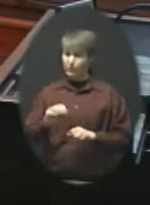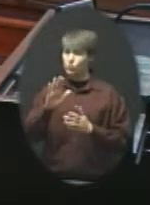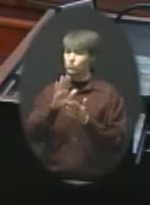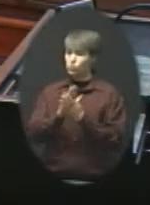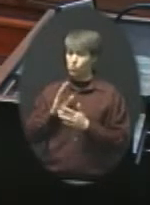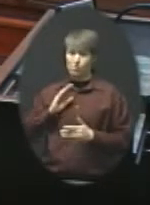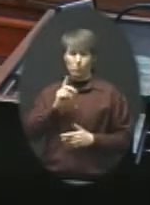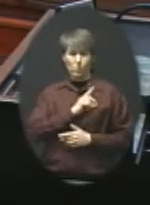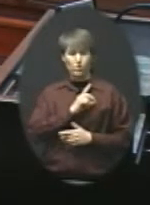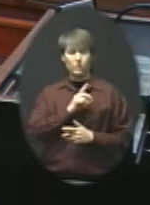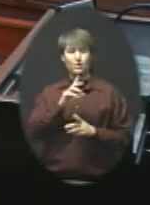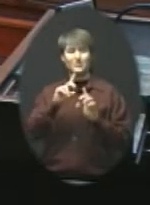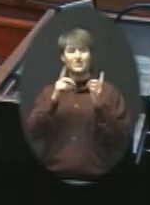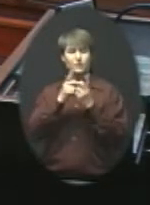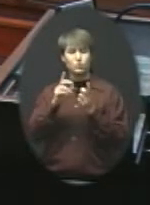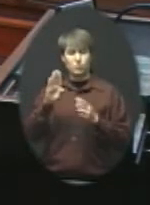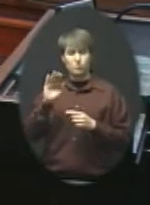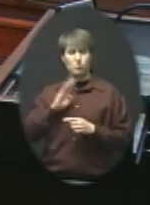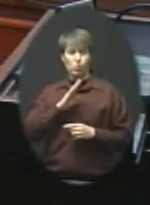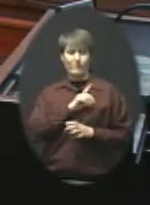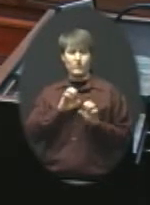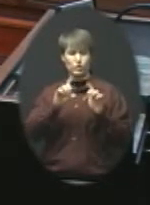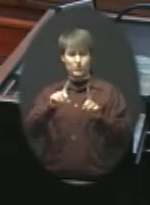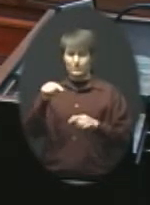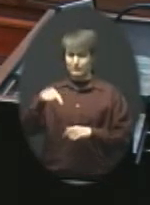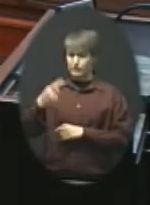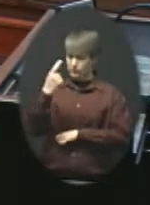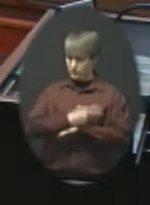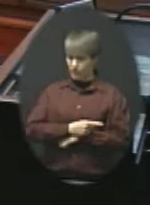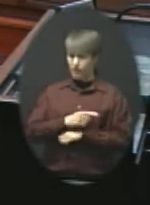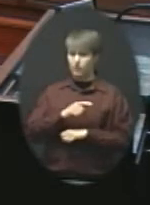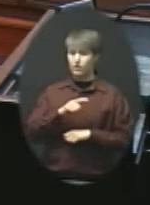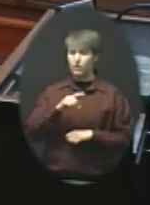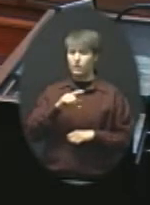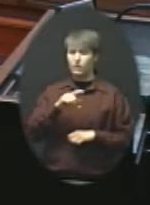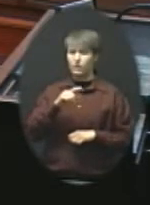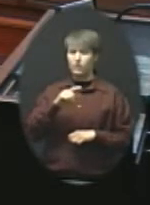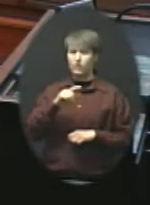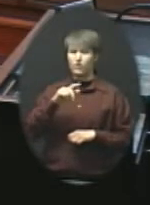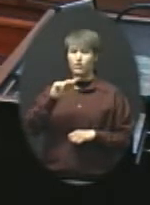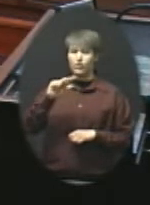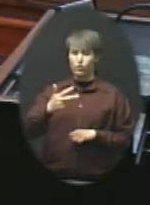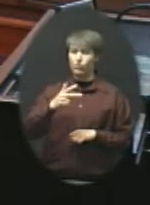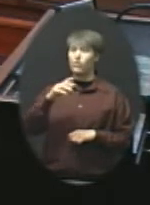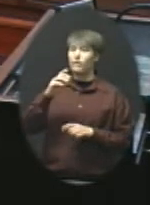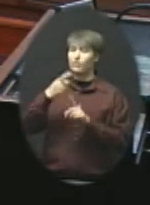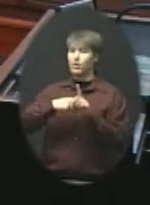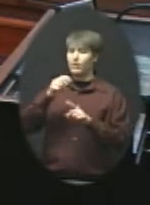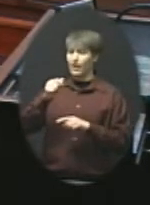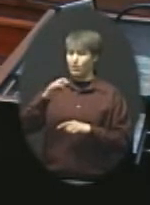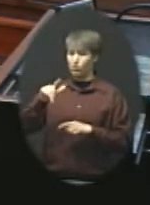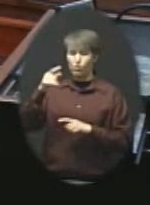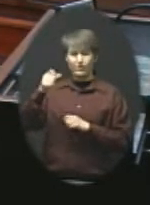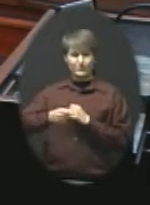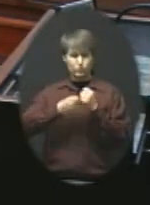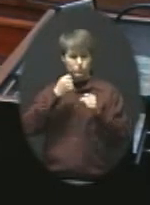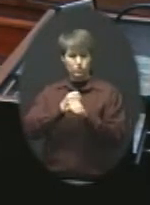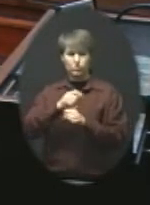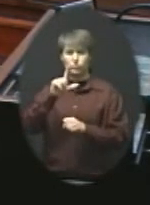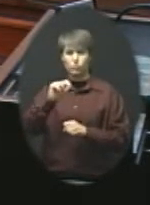School Board District Board of Education on this date, 3 of the month April of this year,